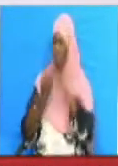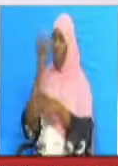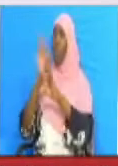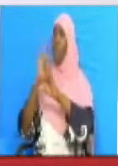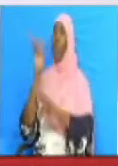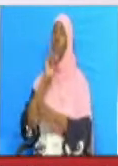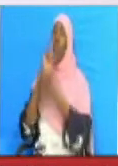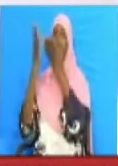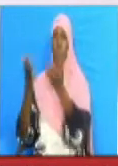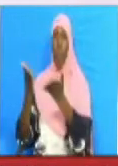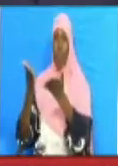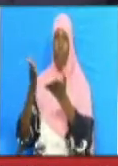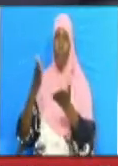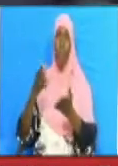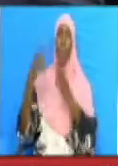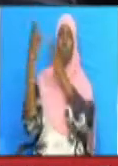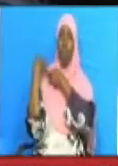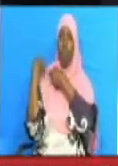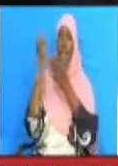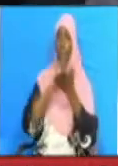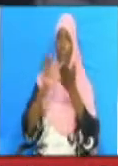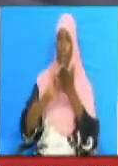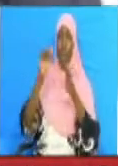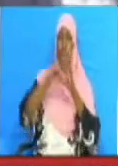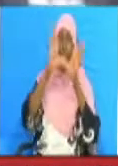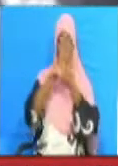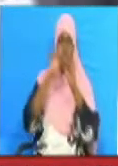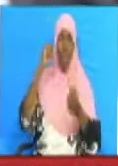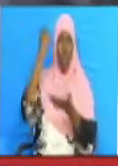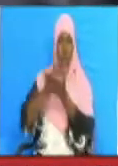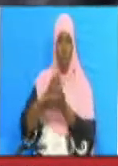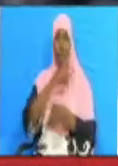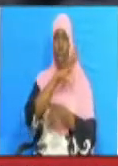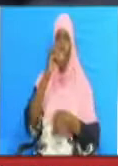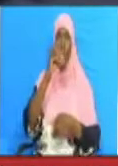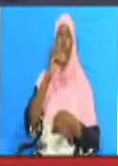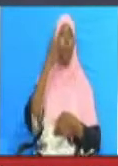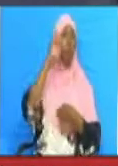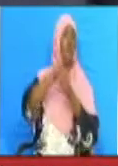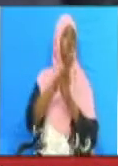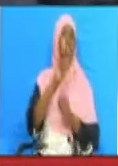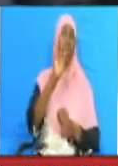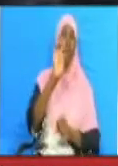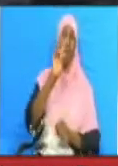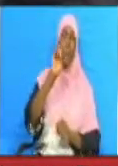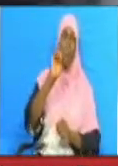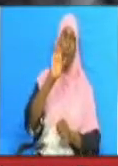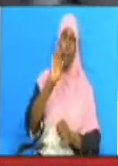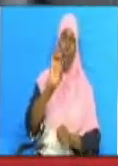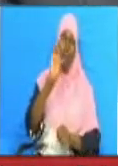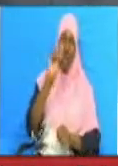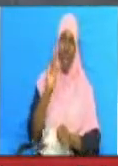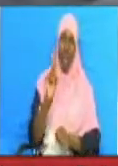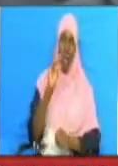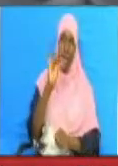msimamizi katika afisi ya rais ambaye pia ni katibu wa hazina ya COVID-19 Kennedy Kihara alielezea kwamba hazina hiyo inatilia maanani